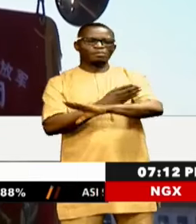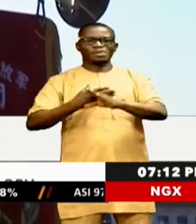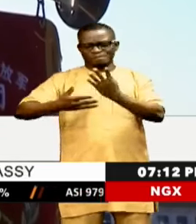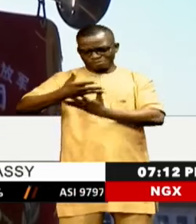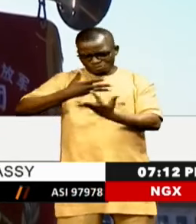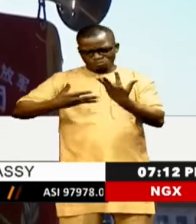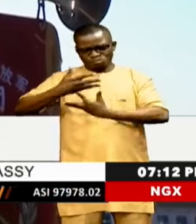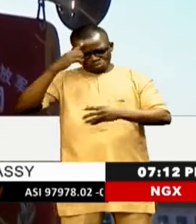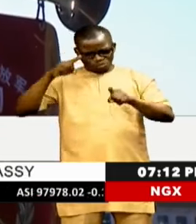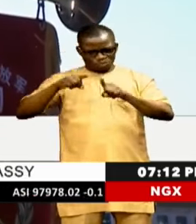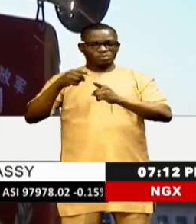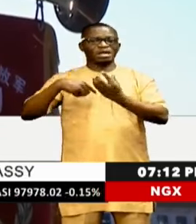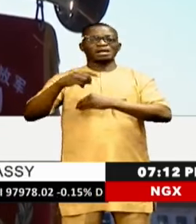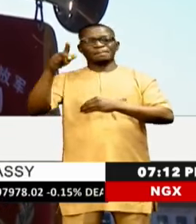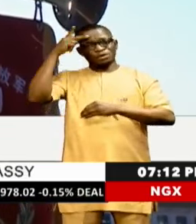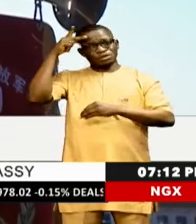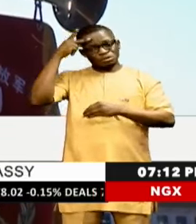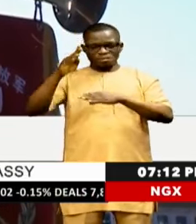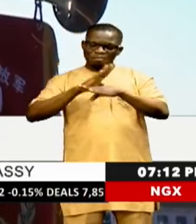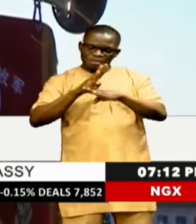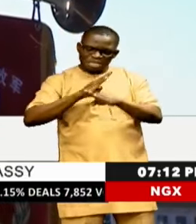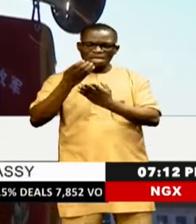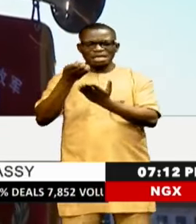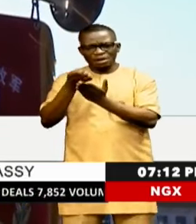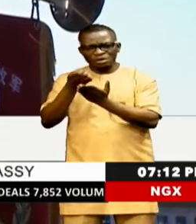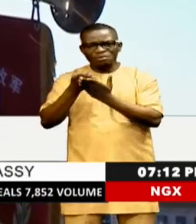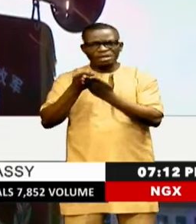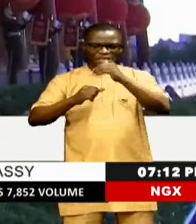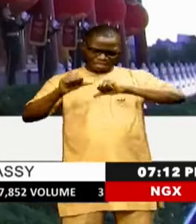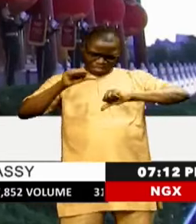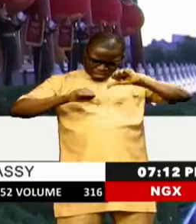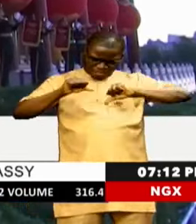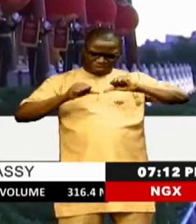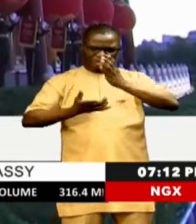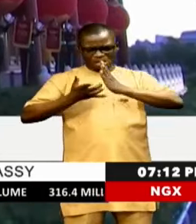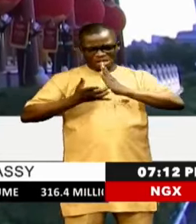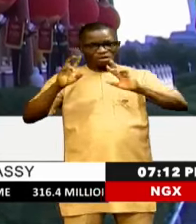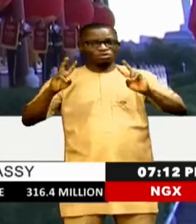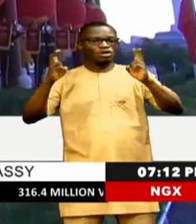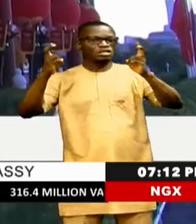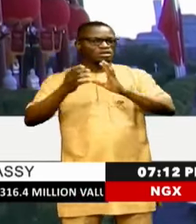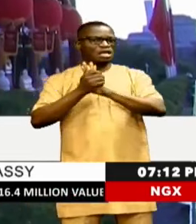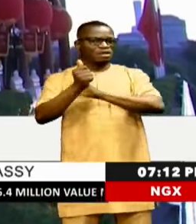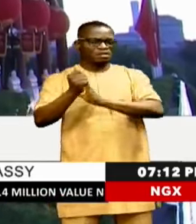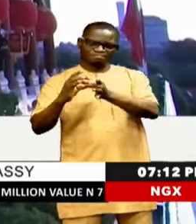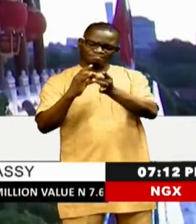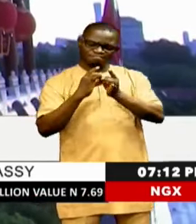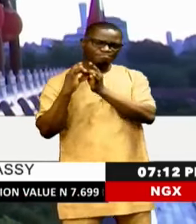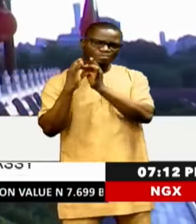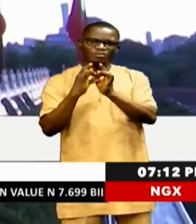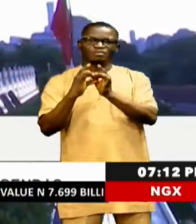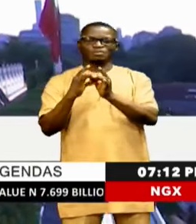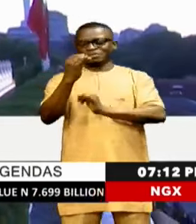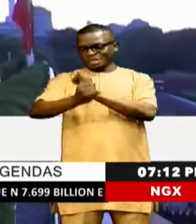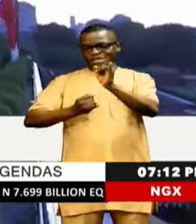regarding various political, trade, economic, scientific and technical issues, effectively cooperating in